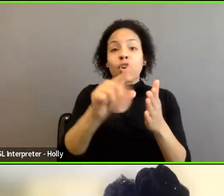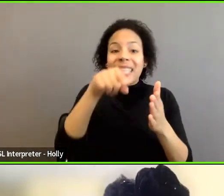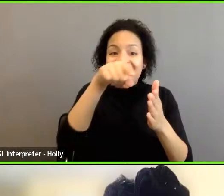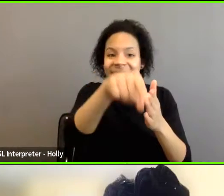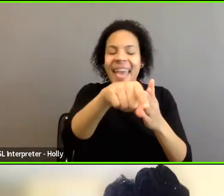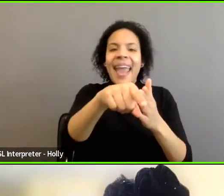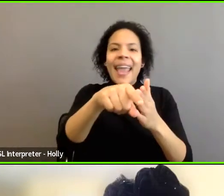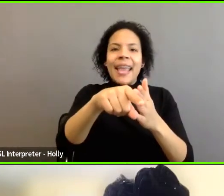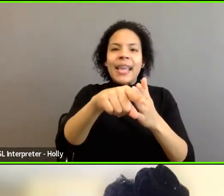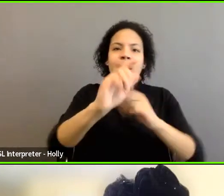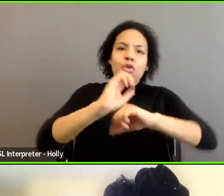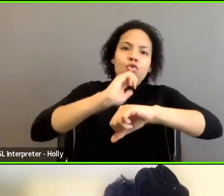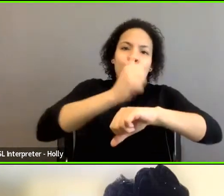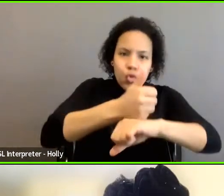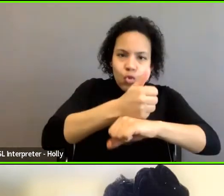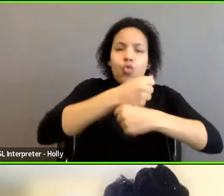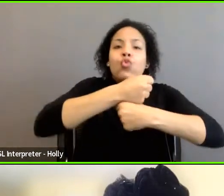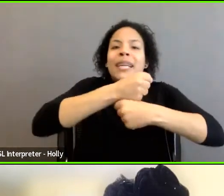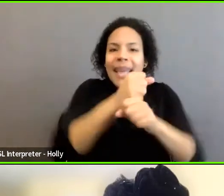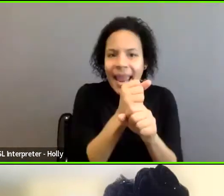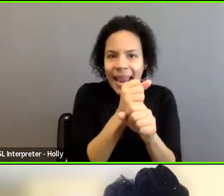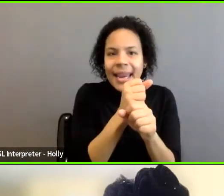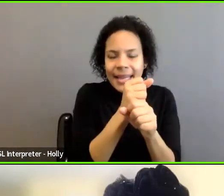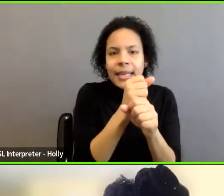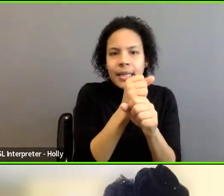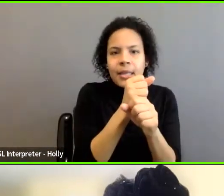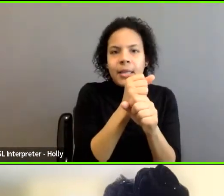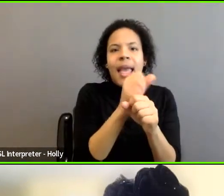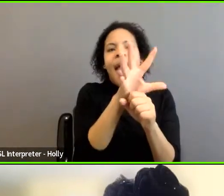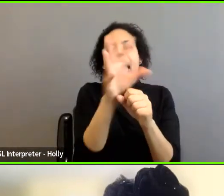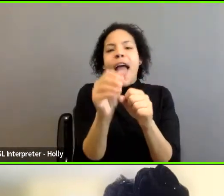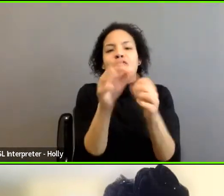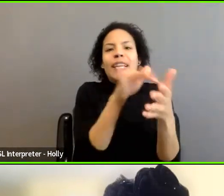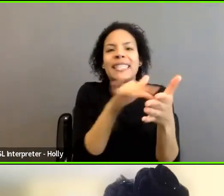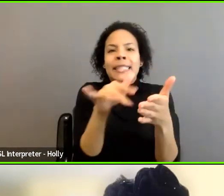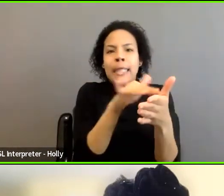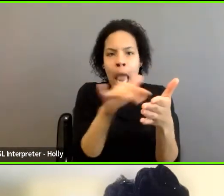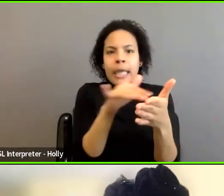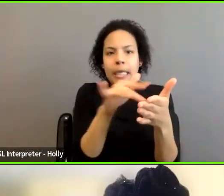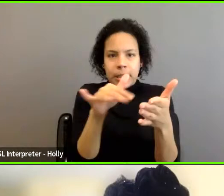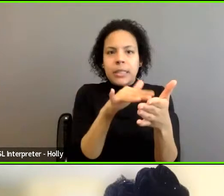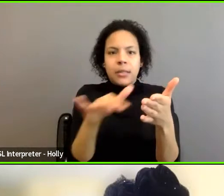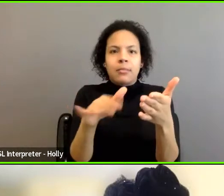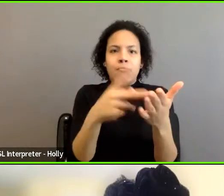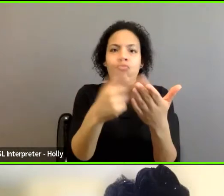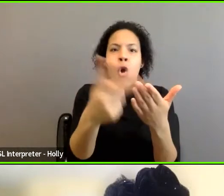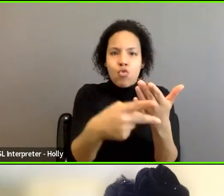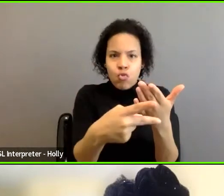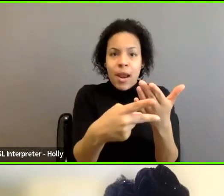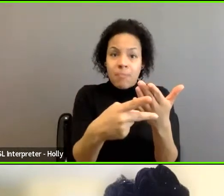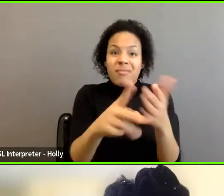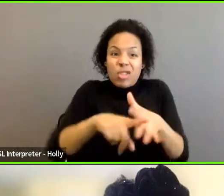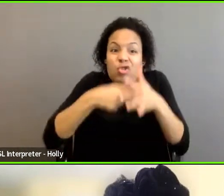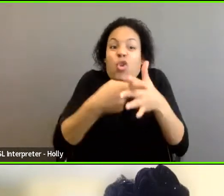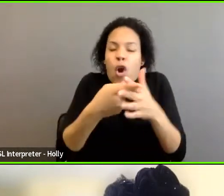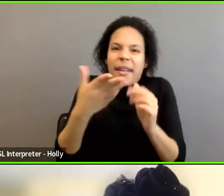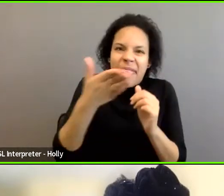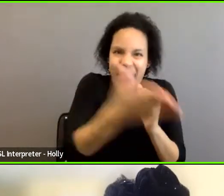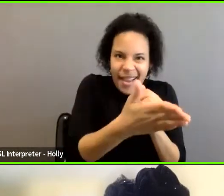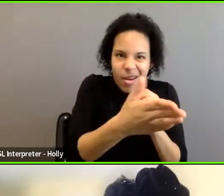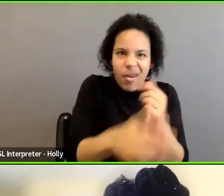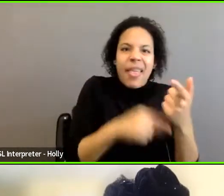we see happening in our campuses throughout the country here today. So we see a lot of